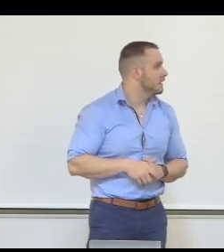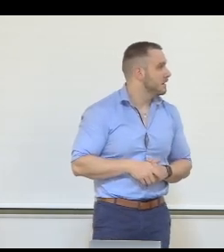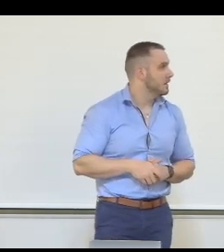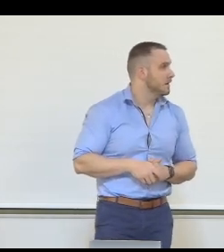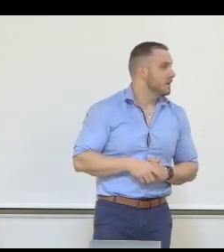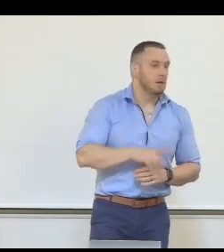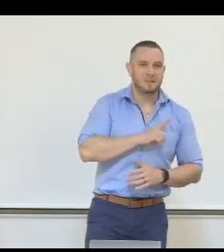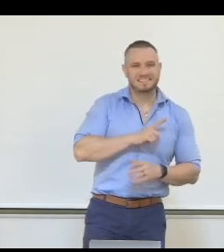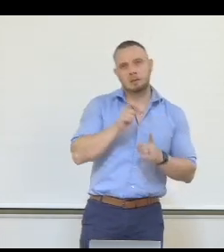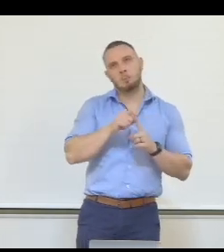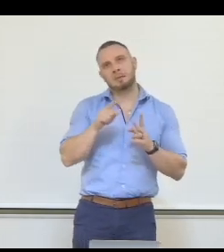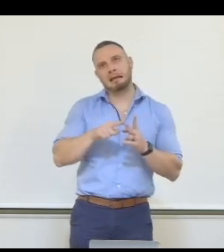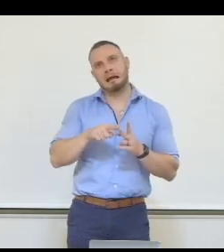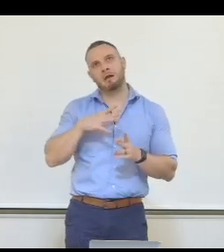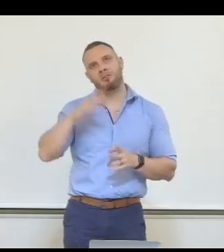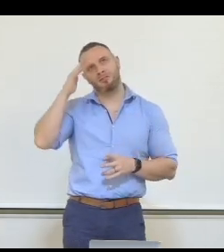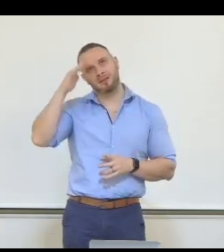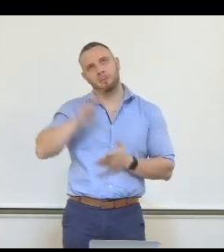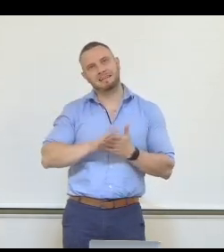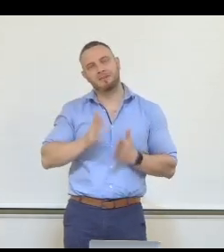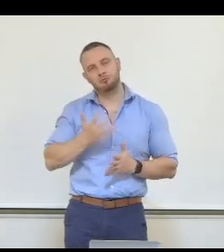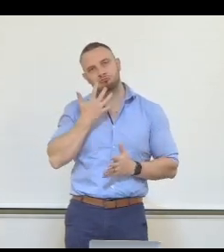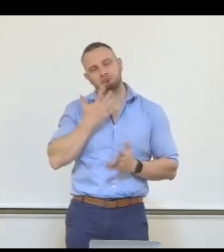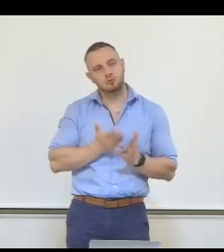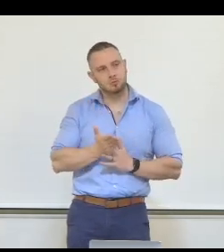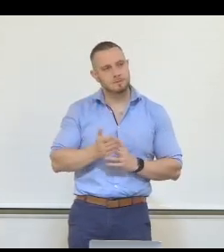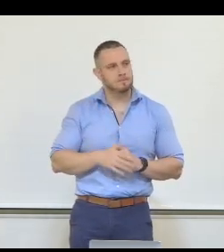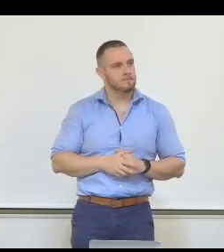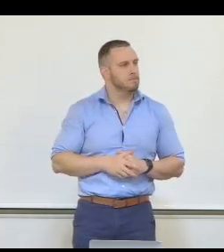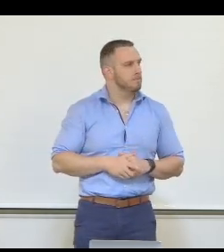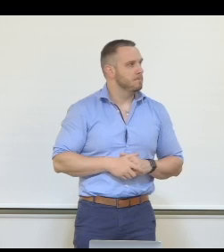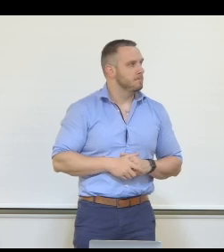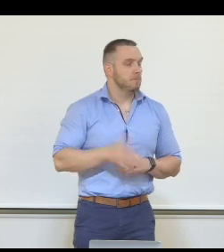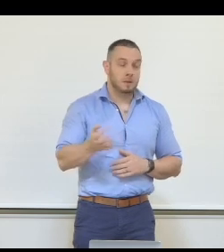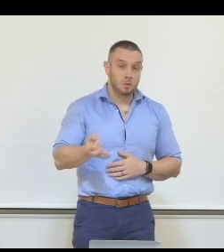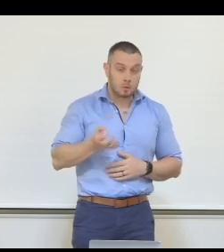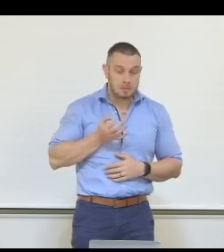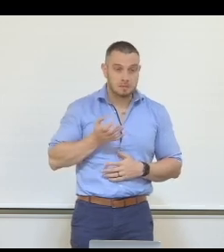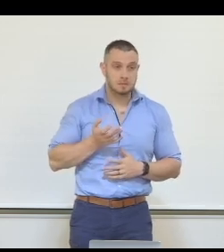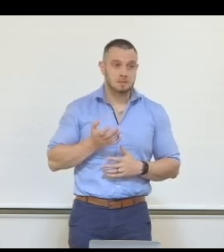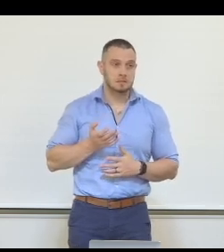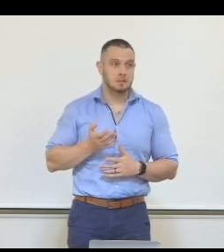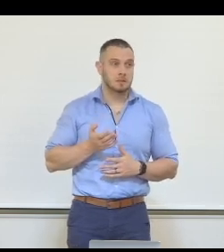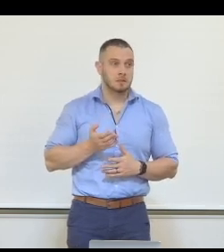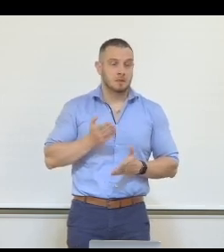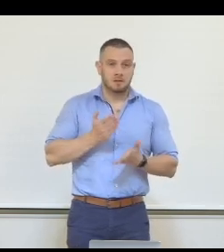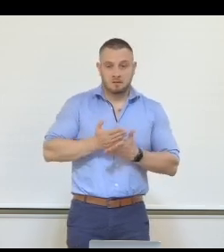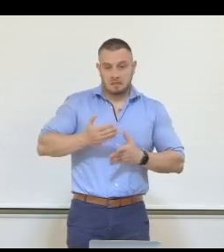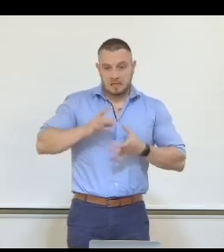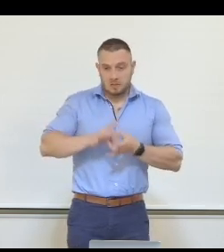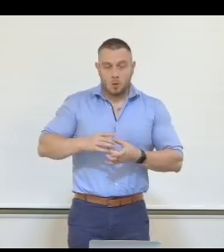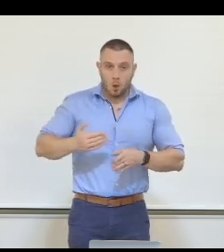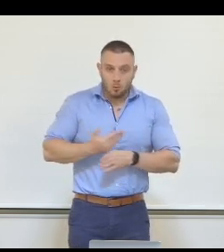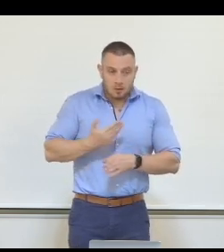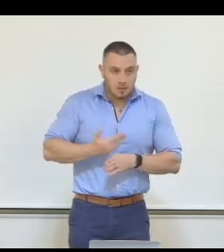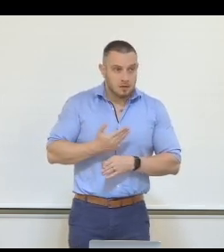asked the PI about it, like, why do we have to go through that? And the question is very operations-oriented.